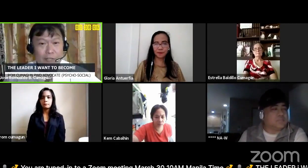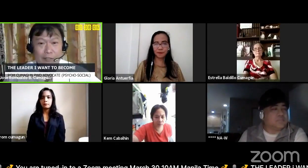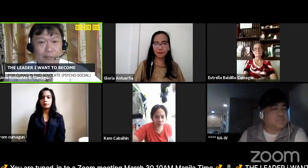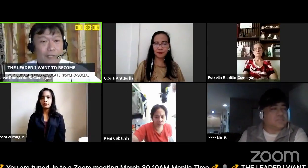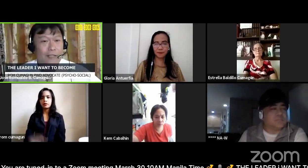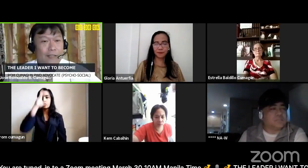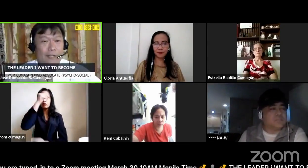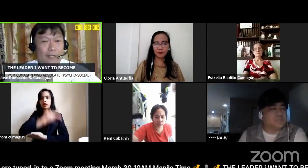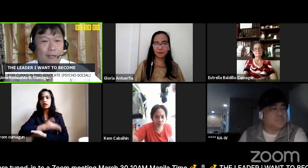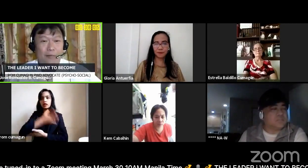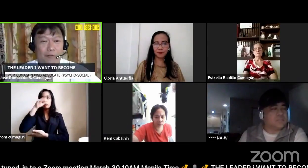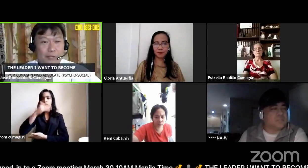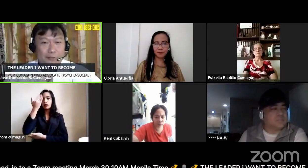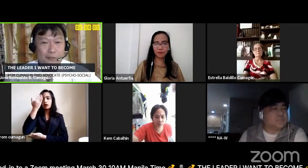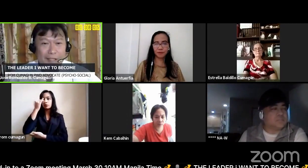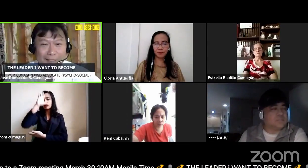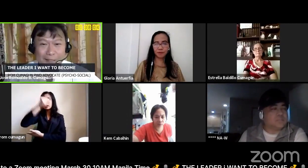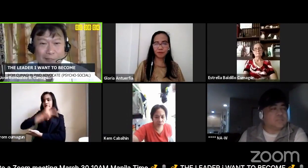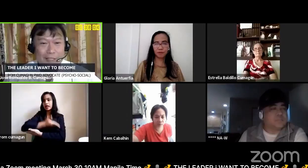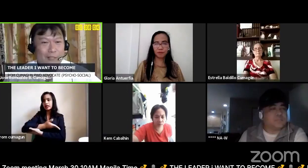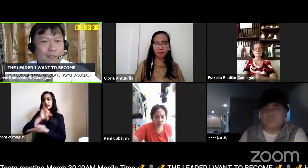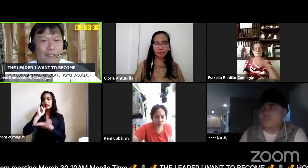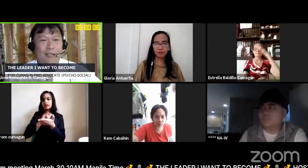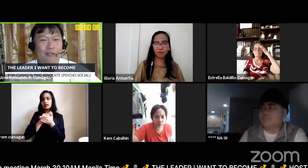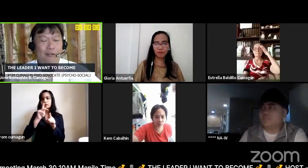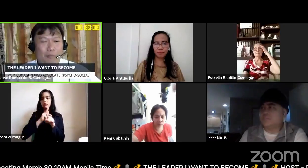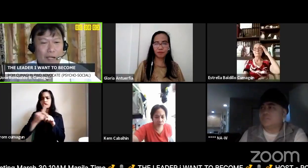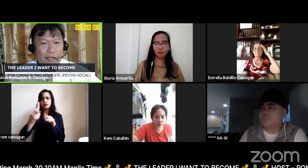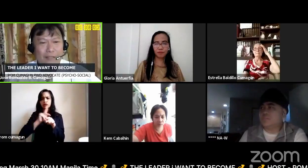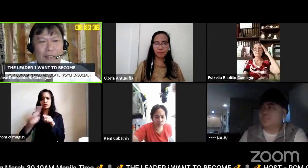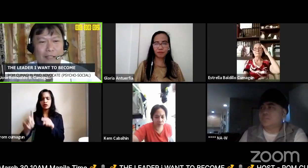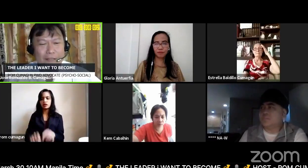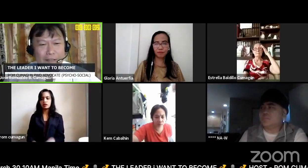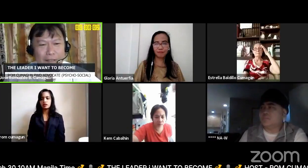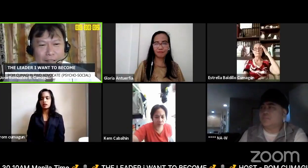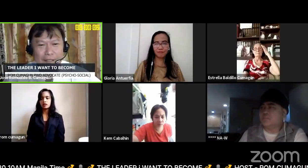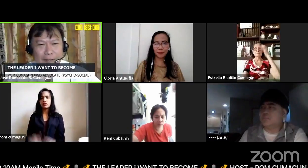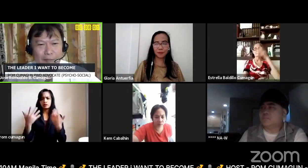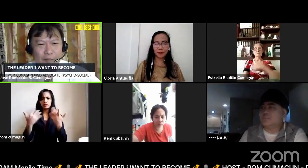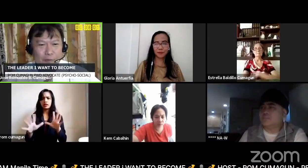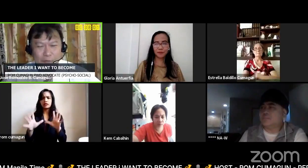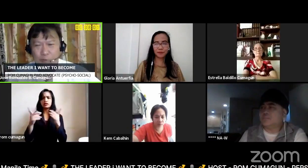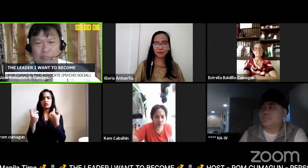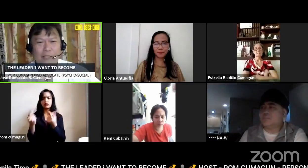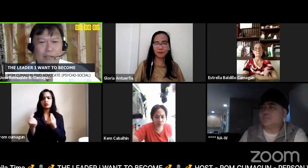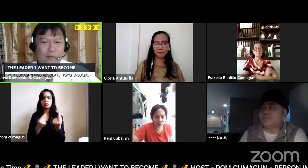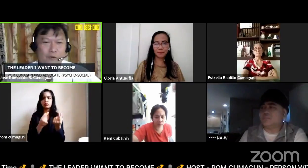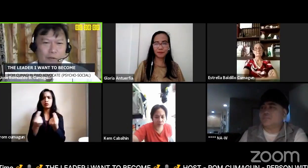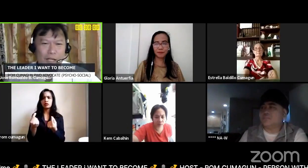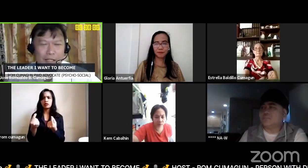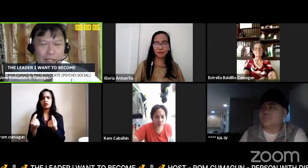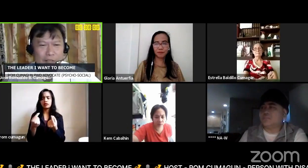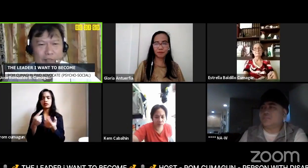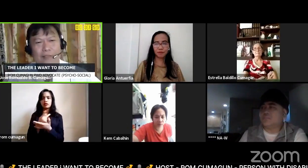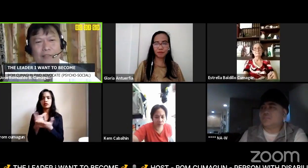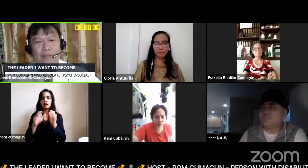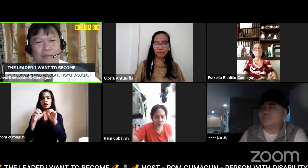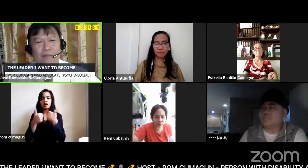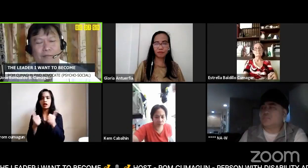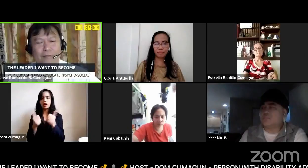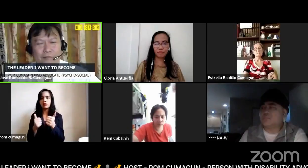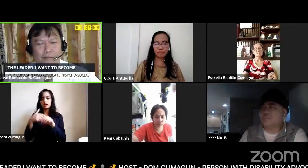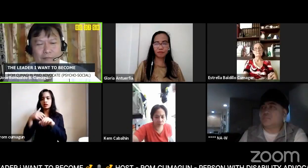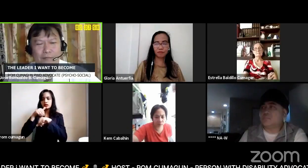Besides, your son is already a professional. You did your part in putting him through